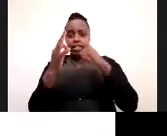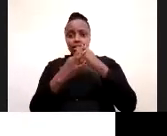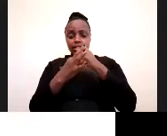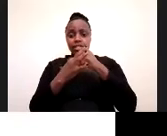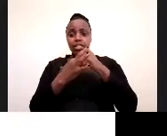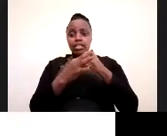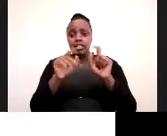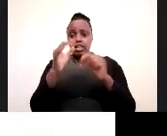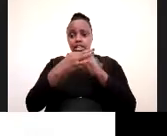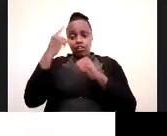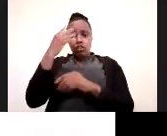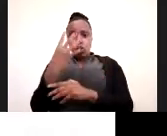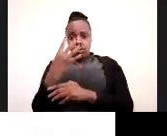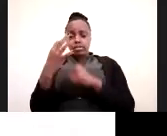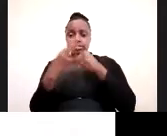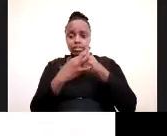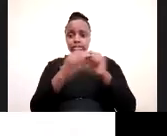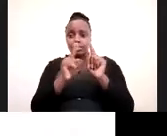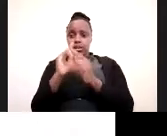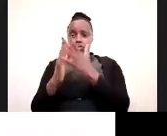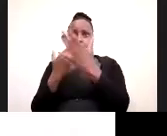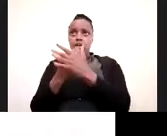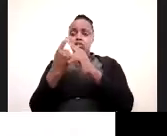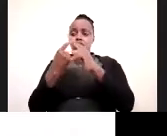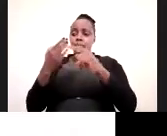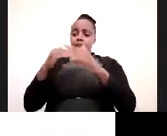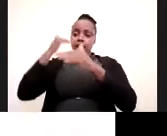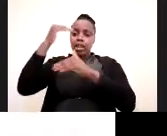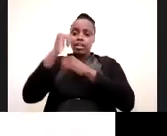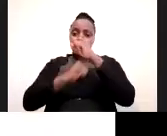2018-848, will enter into application as from next year, 1st of